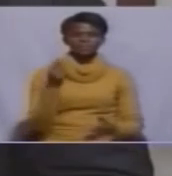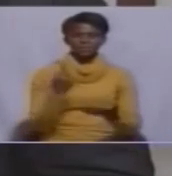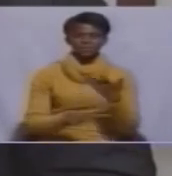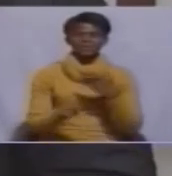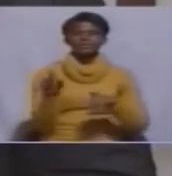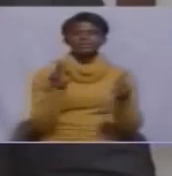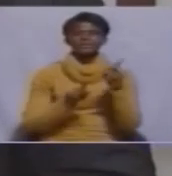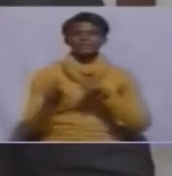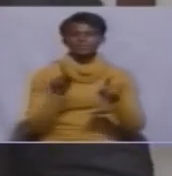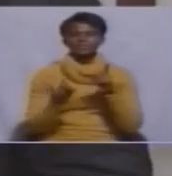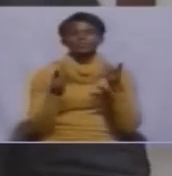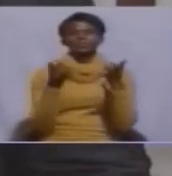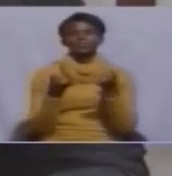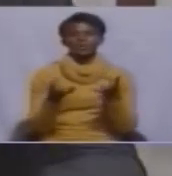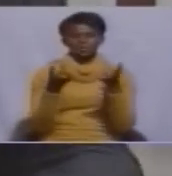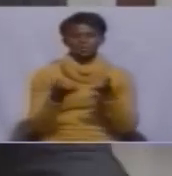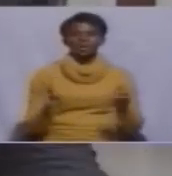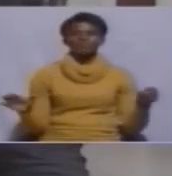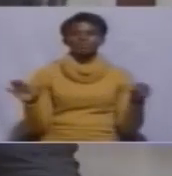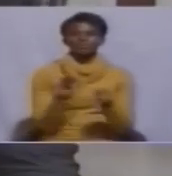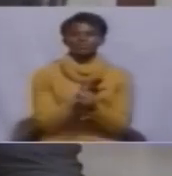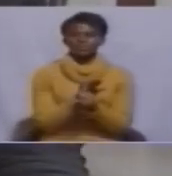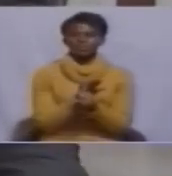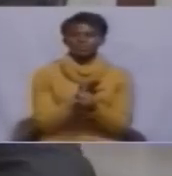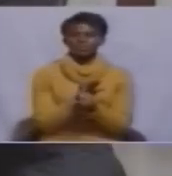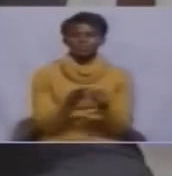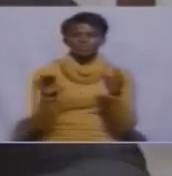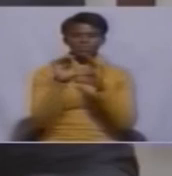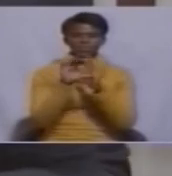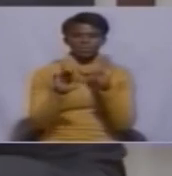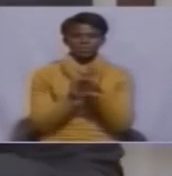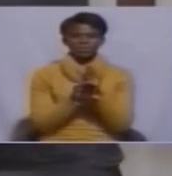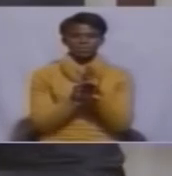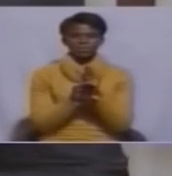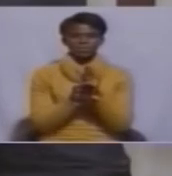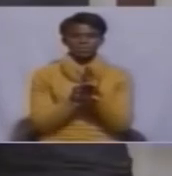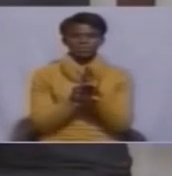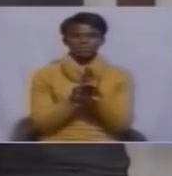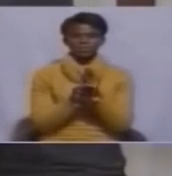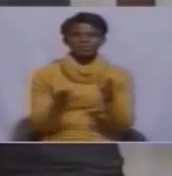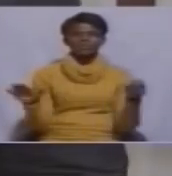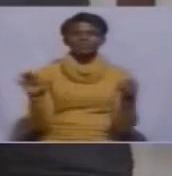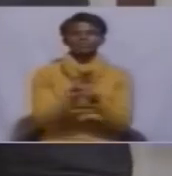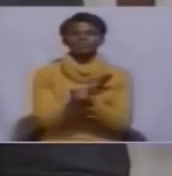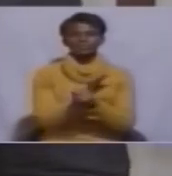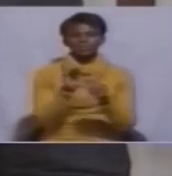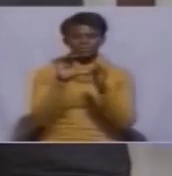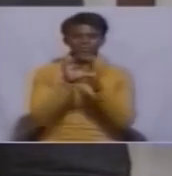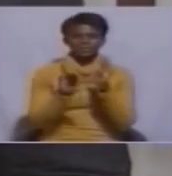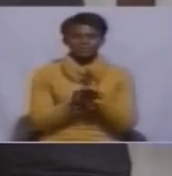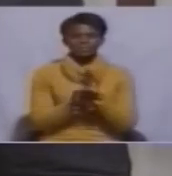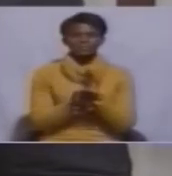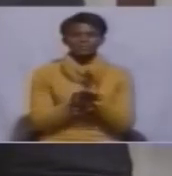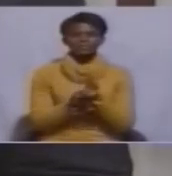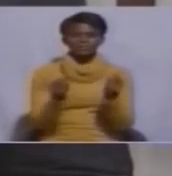ought to have been done, actually, was going to be the full constitution being subjected to a referendum together with